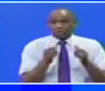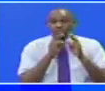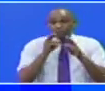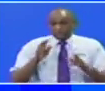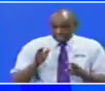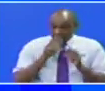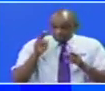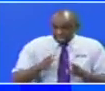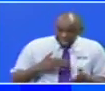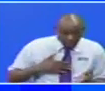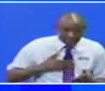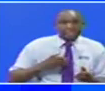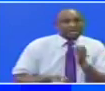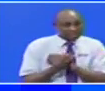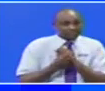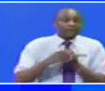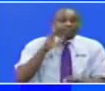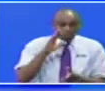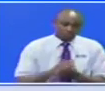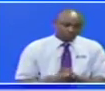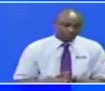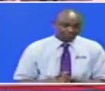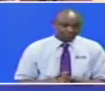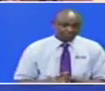reporter Mark Namaswa tells us more.